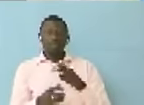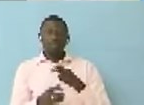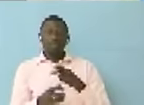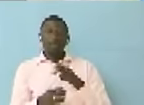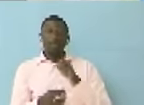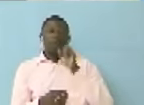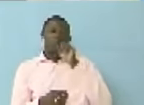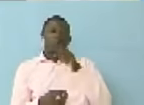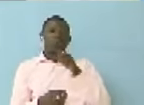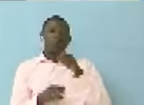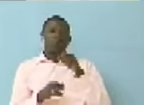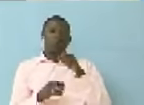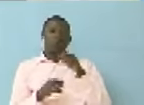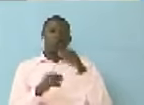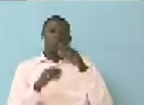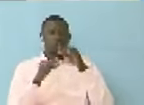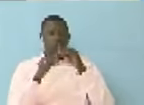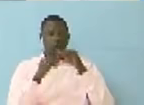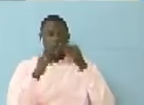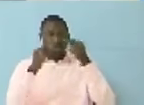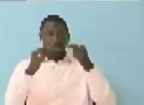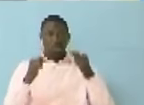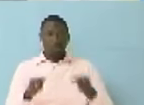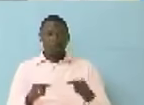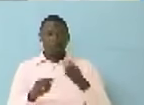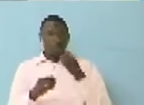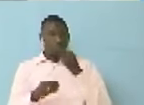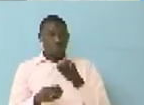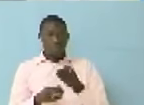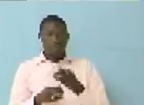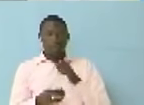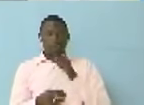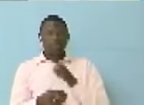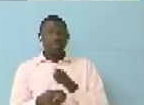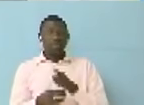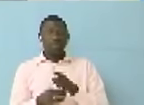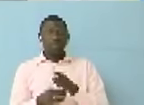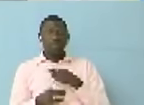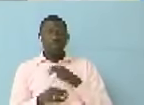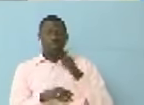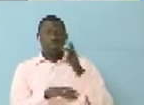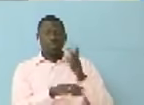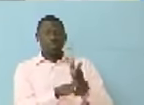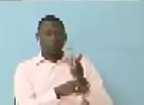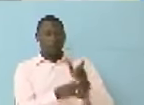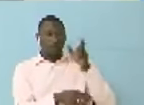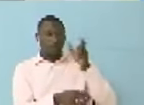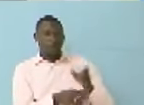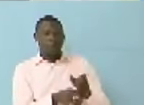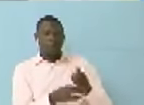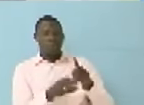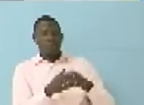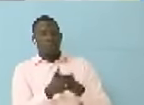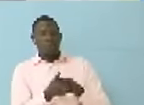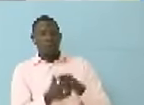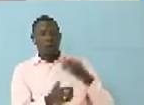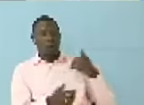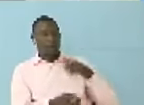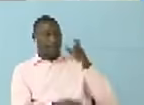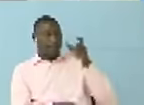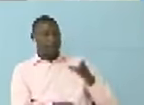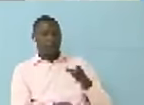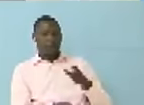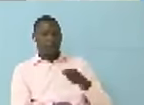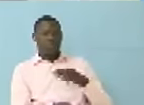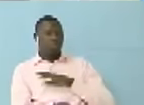your testimony. Aminta watu abekelete na sede ya ruletiko. That the witness or the accused or the suspect was